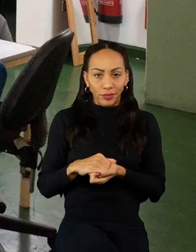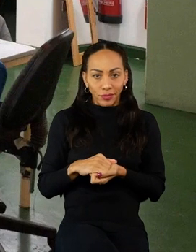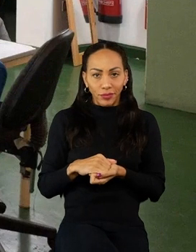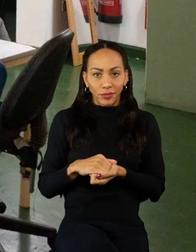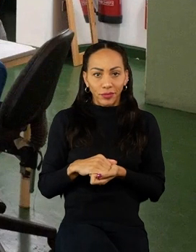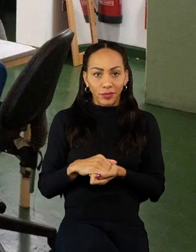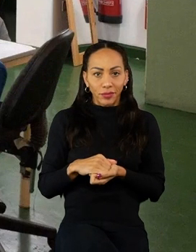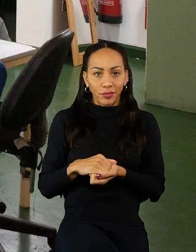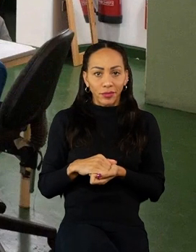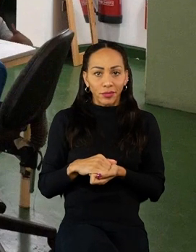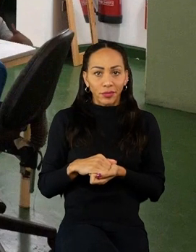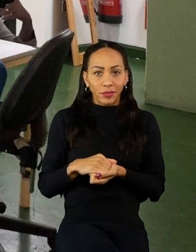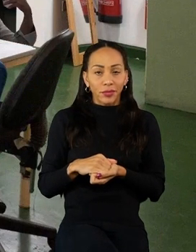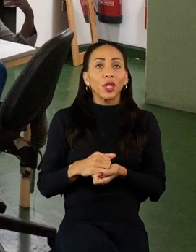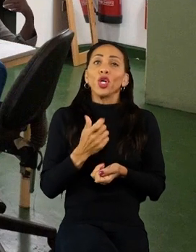get